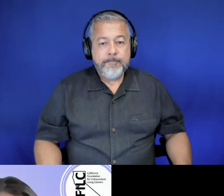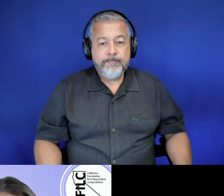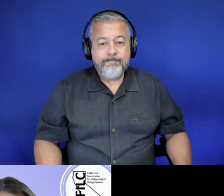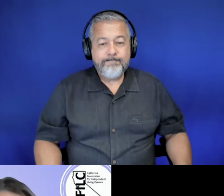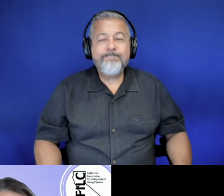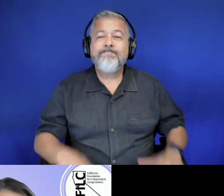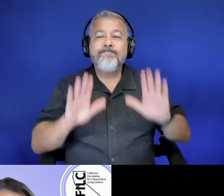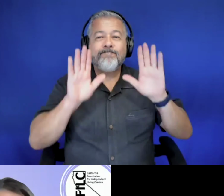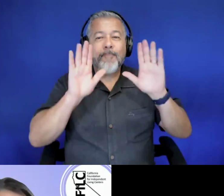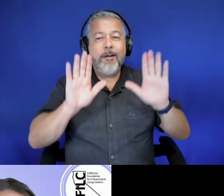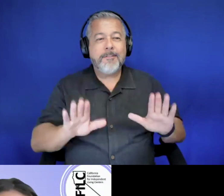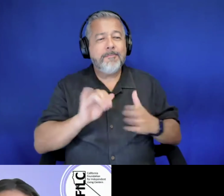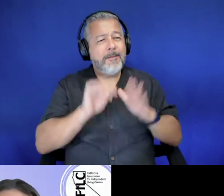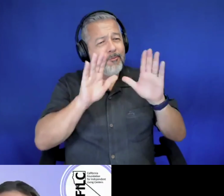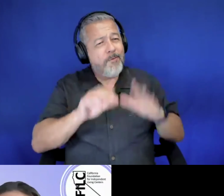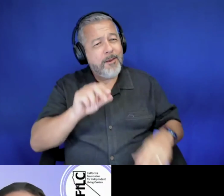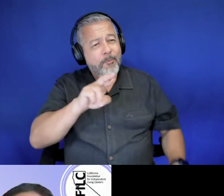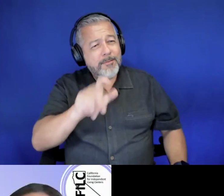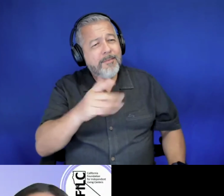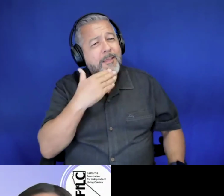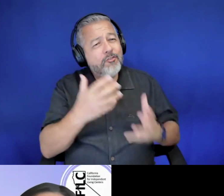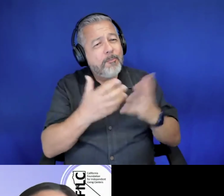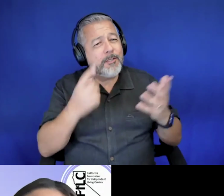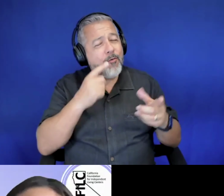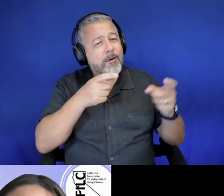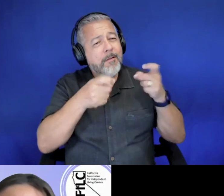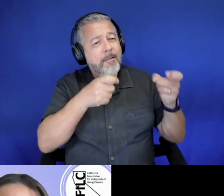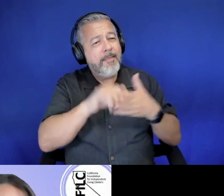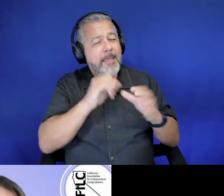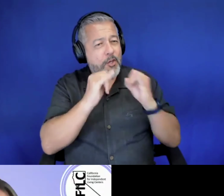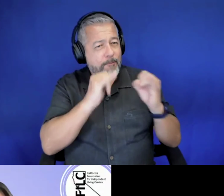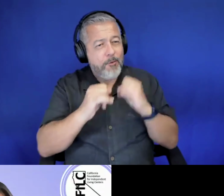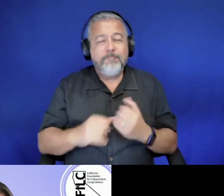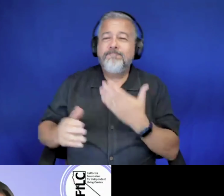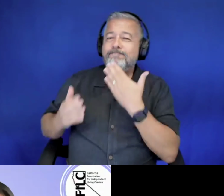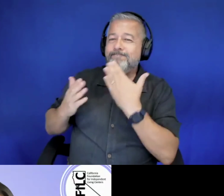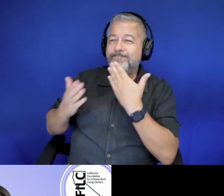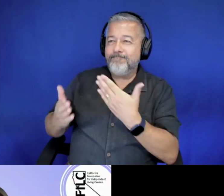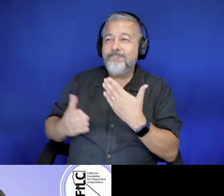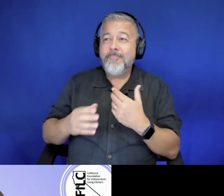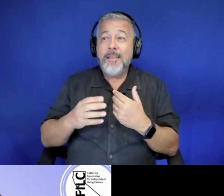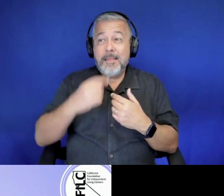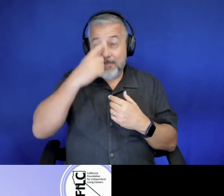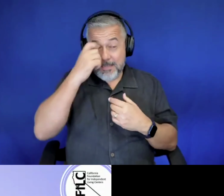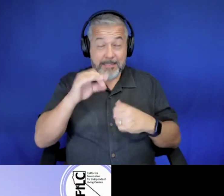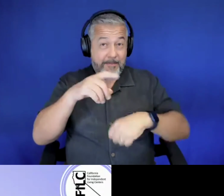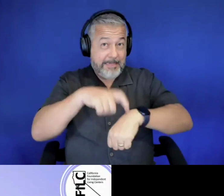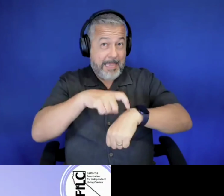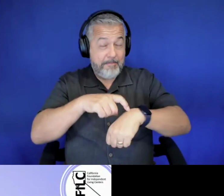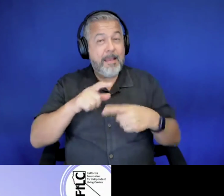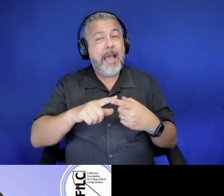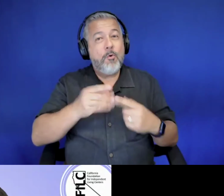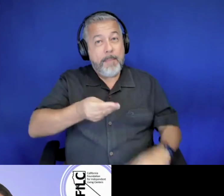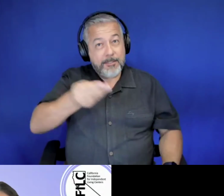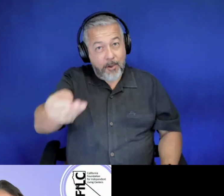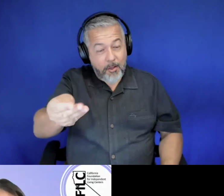Awesome. That was great, Russell. Thank you so much for Thank conducting that you. interview. Thanks. And in the interest of time, I'll pass it along, but I'll